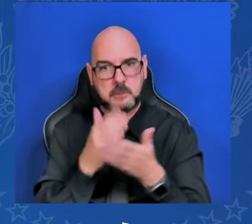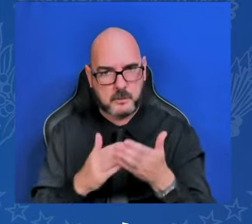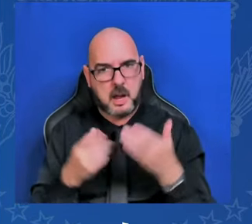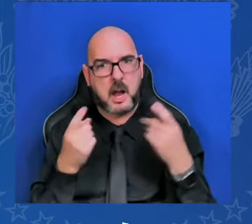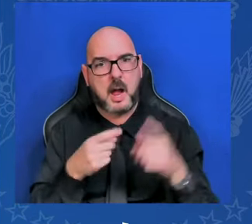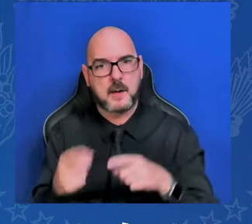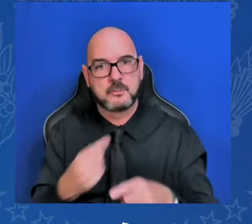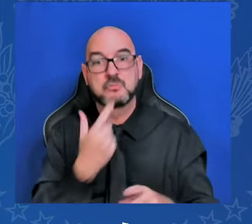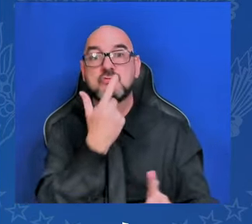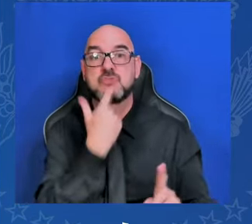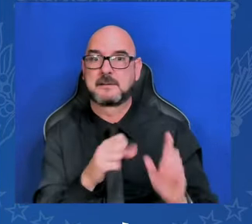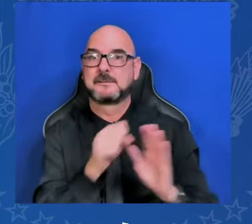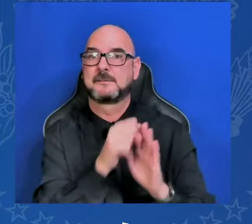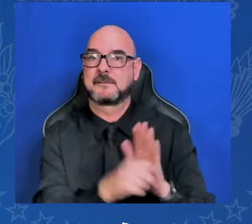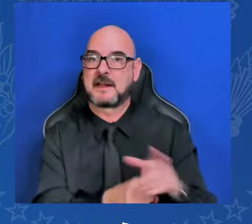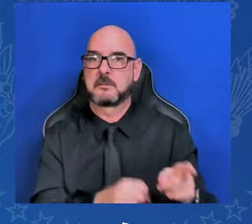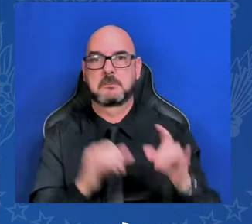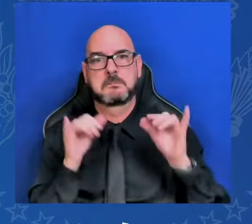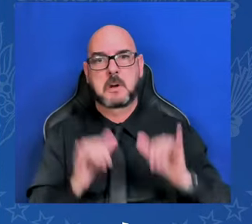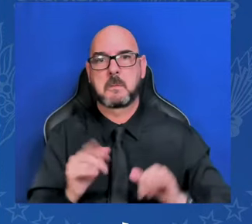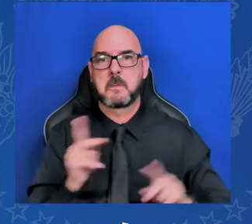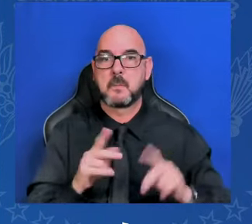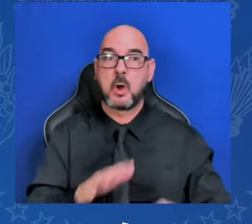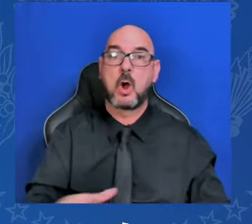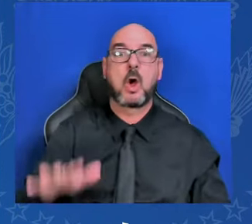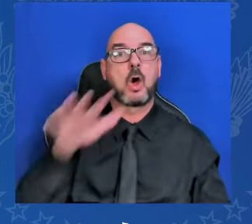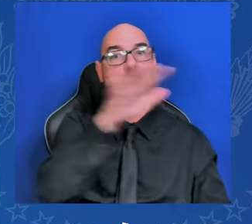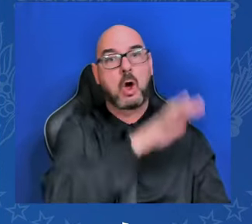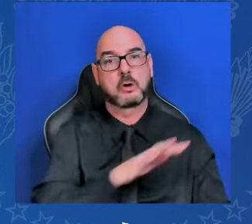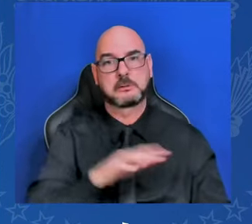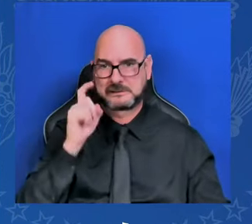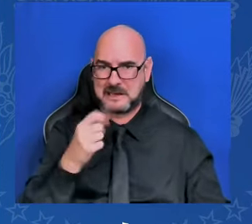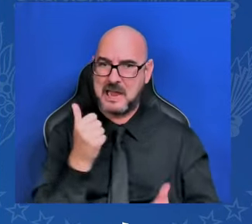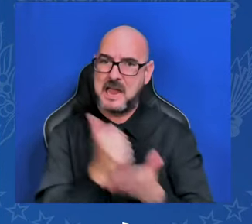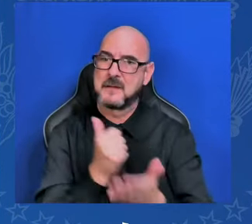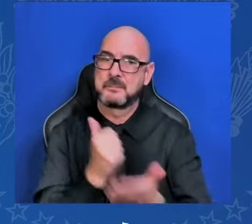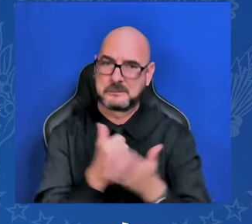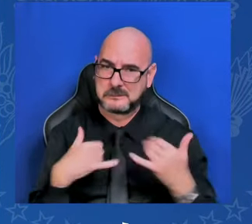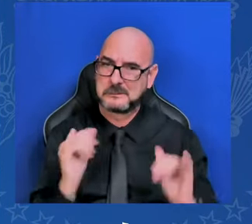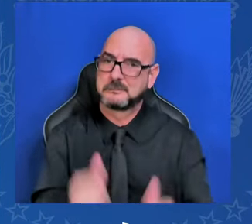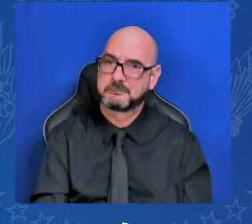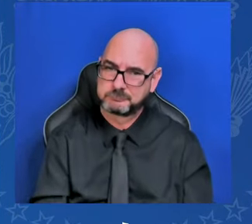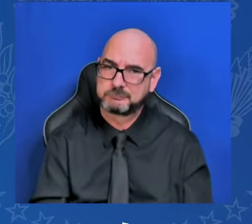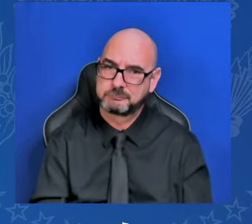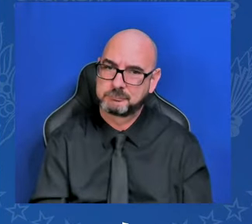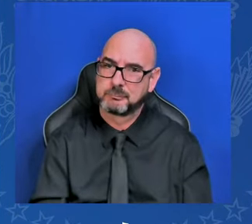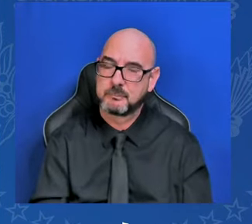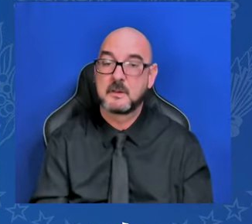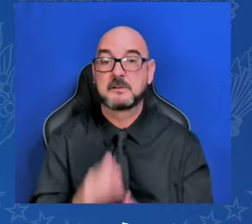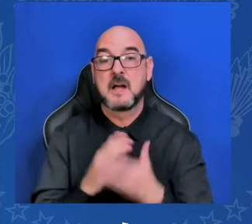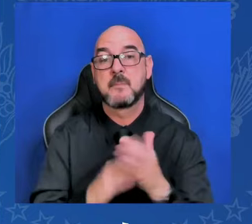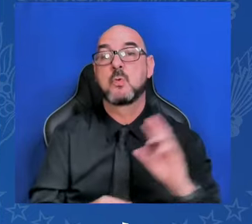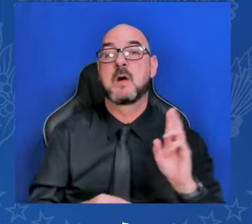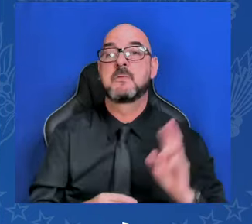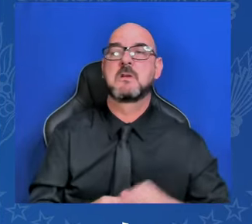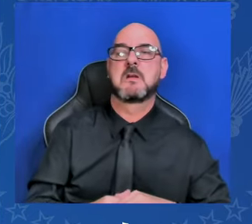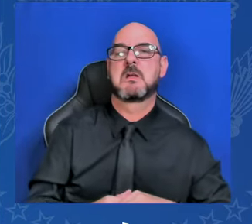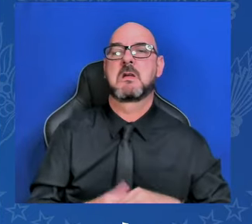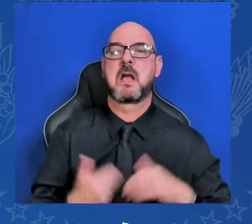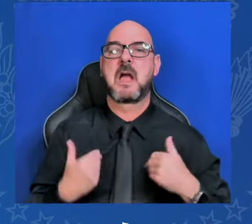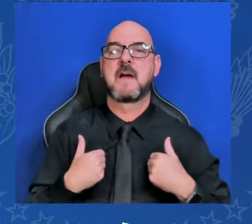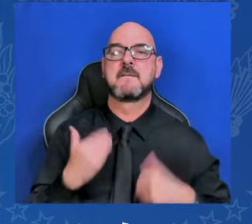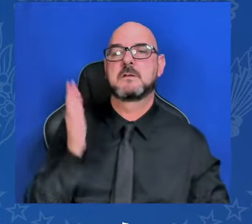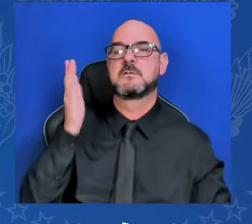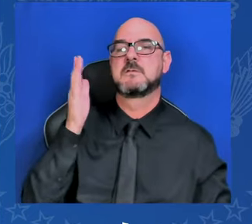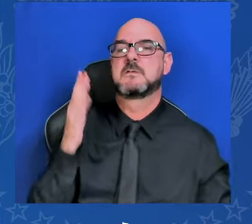know, some of your more interesting colleagues, go out and hold press conferences of the things they said was a